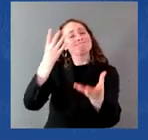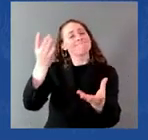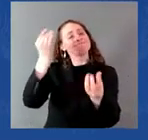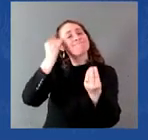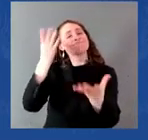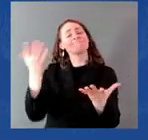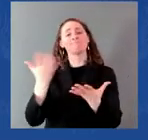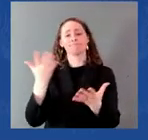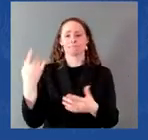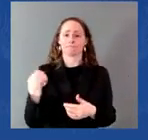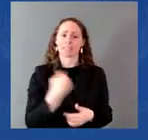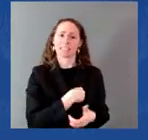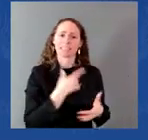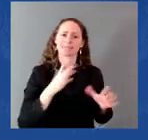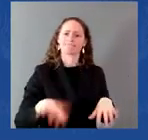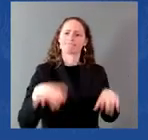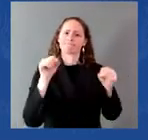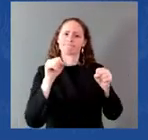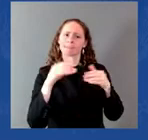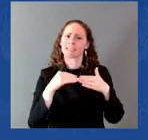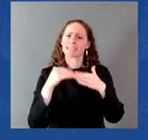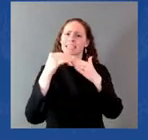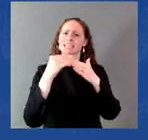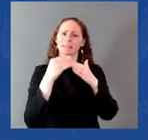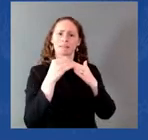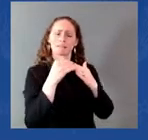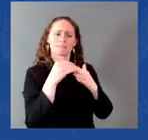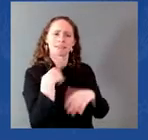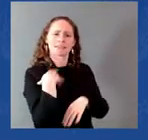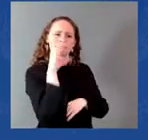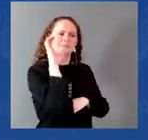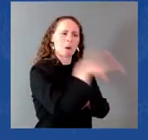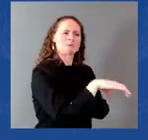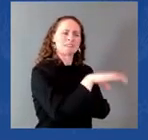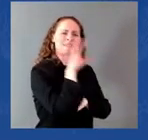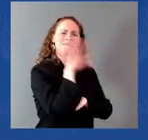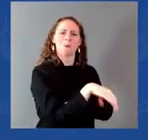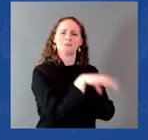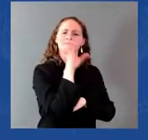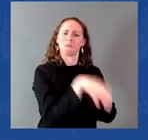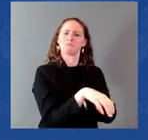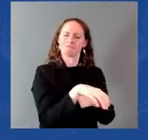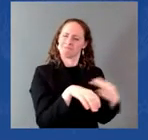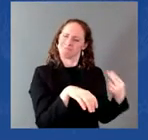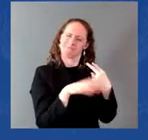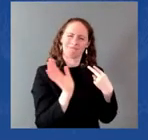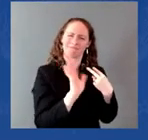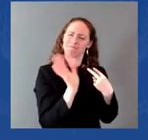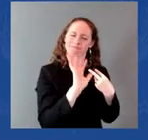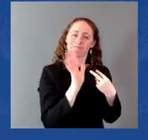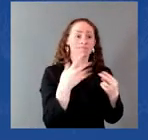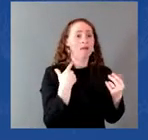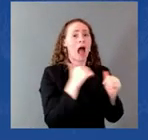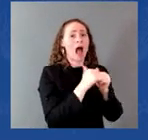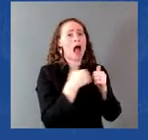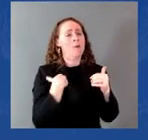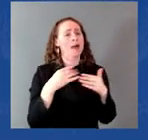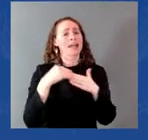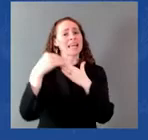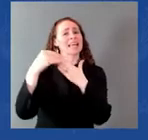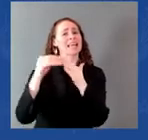That's who we are. That's what leads the world, the power of our example. And thank you